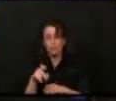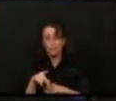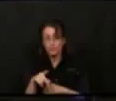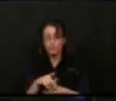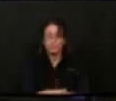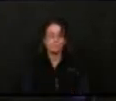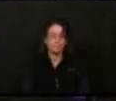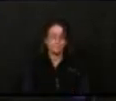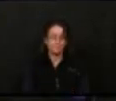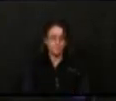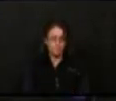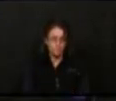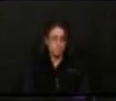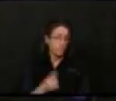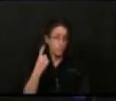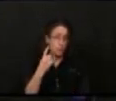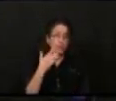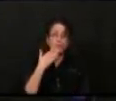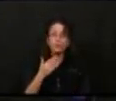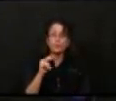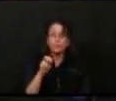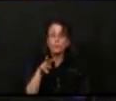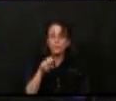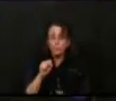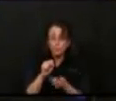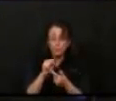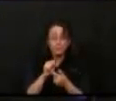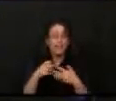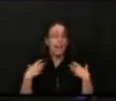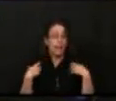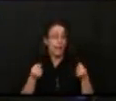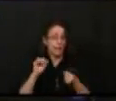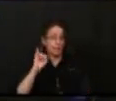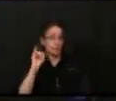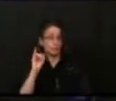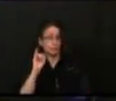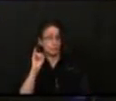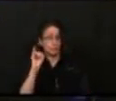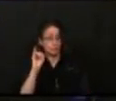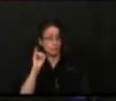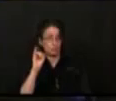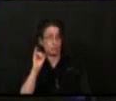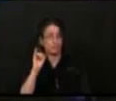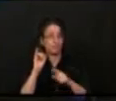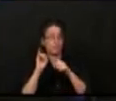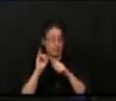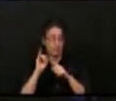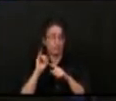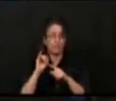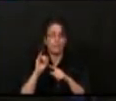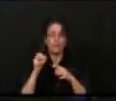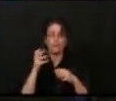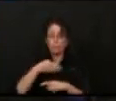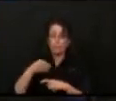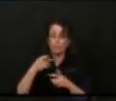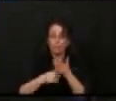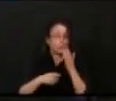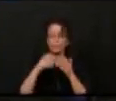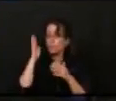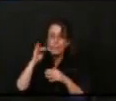we got very good news about the health insurance. Health insurance costs for the town of Brattleboro are not going